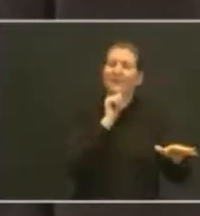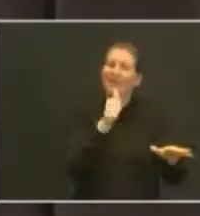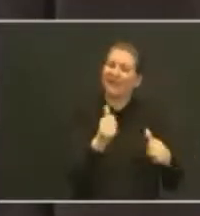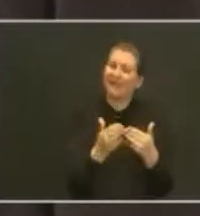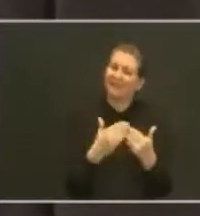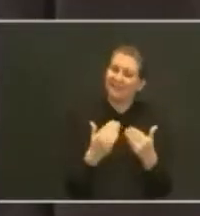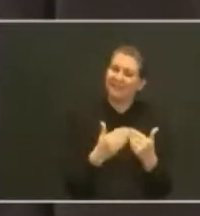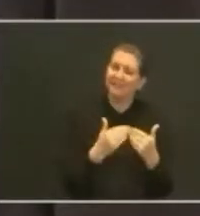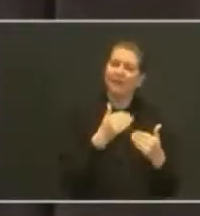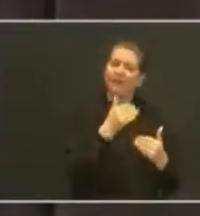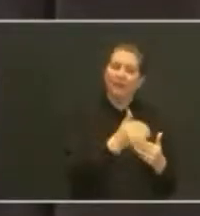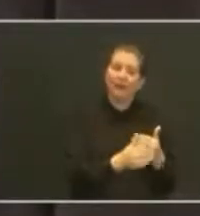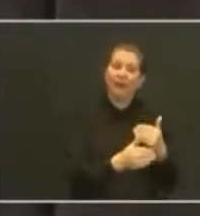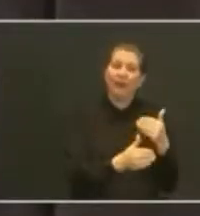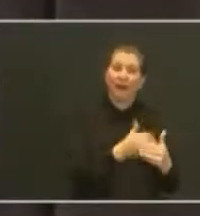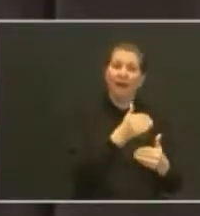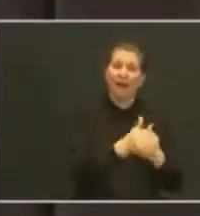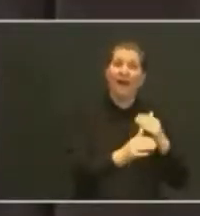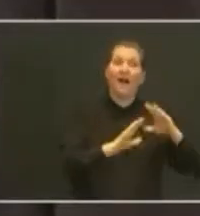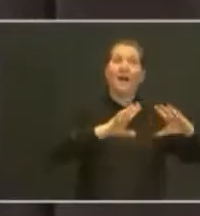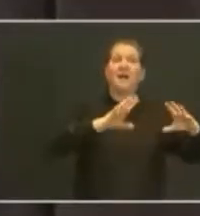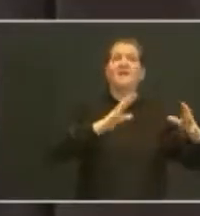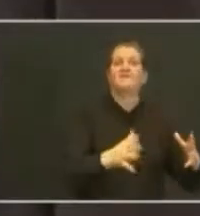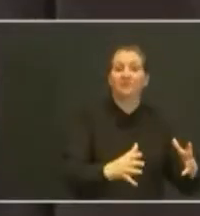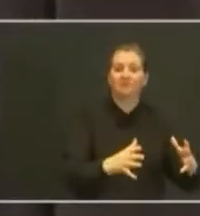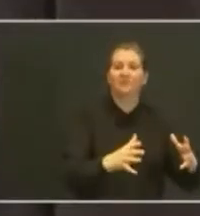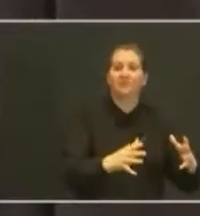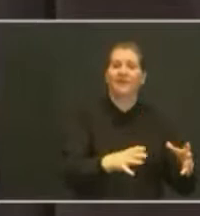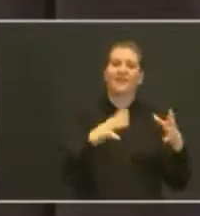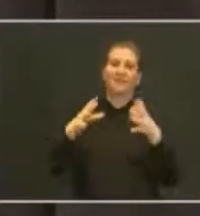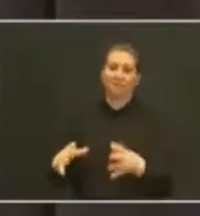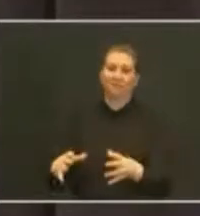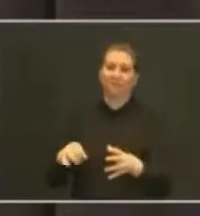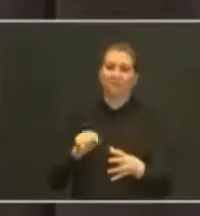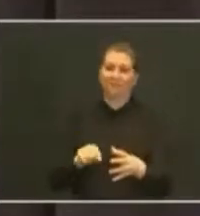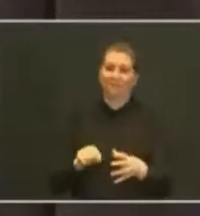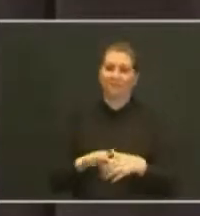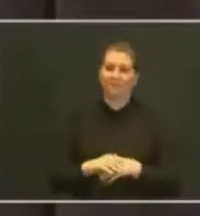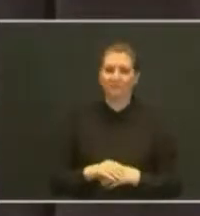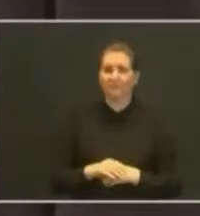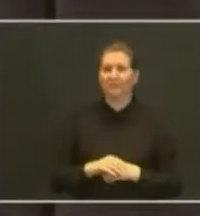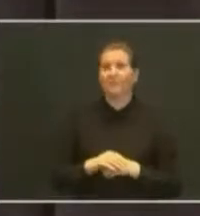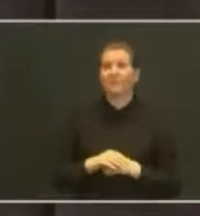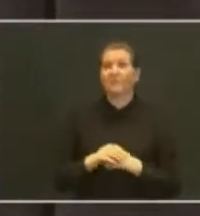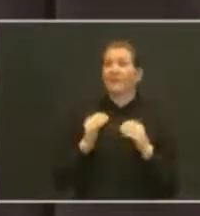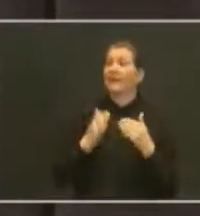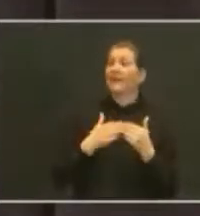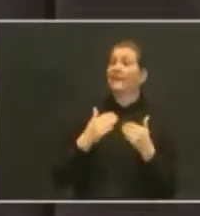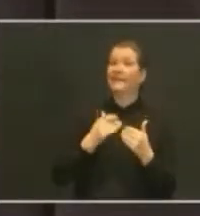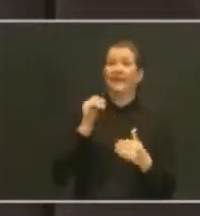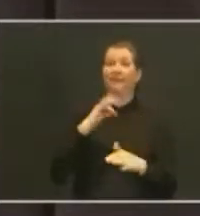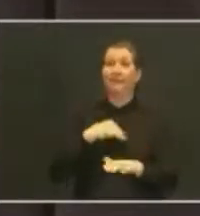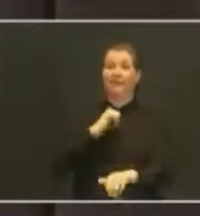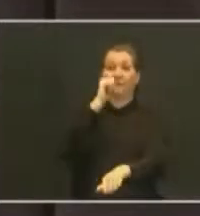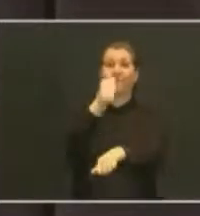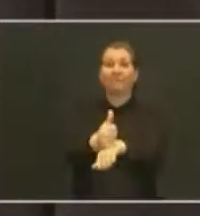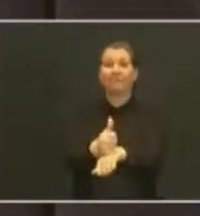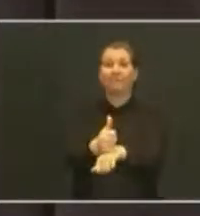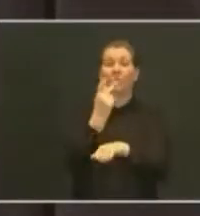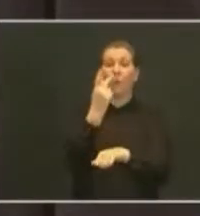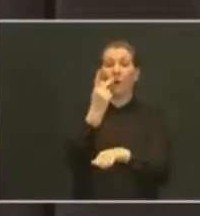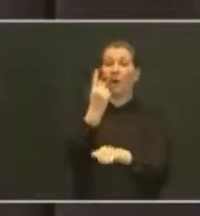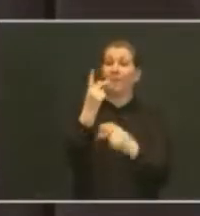time. It is much faster to administer doses at a central mass vaccination site than it is to